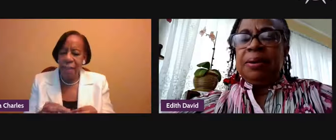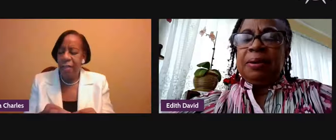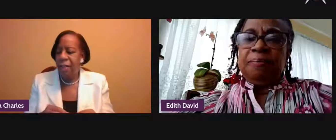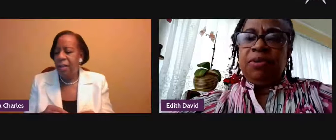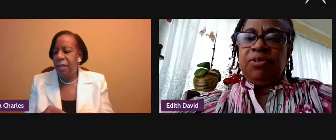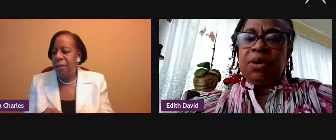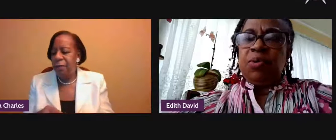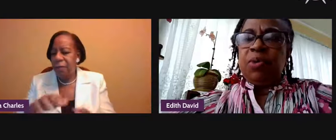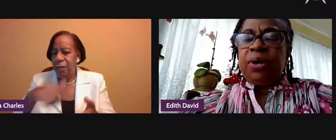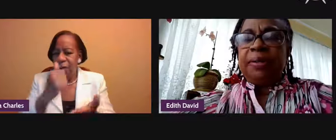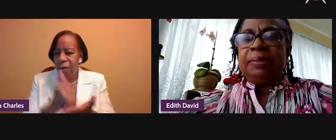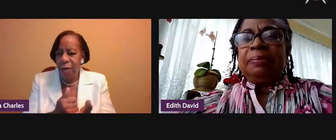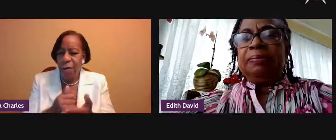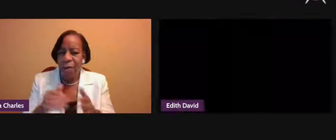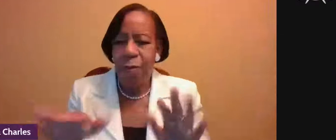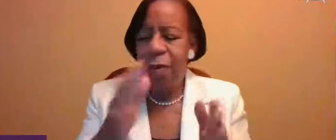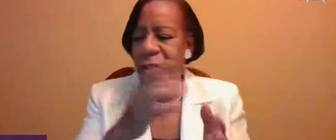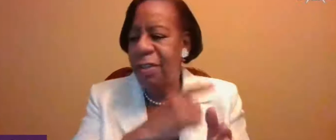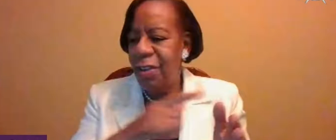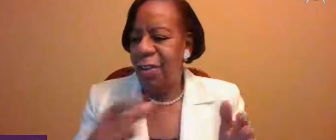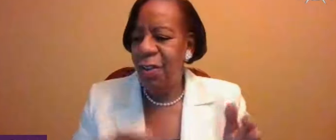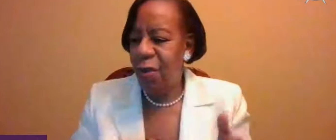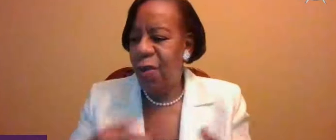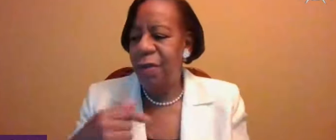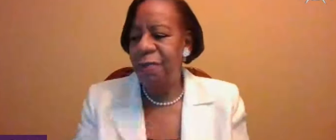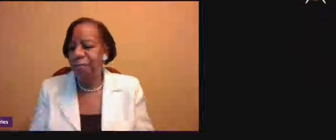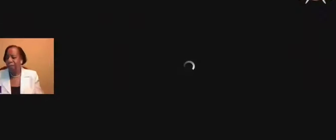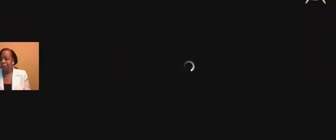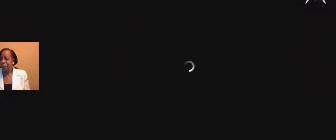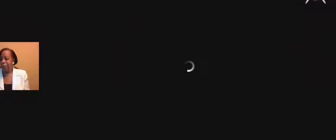Amen. Praise the Lord.